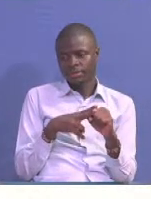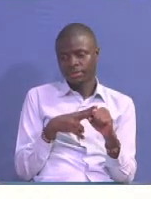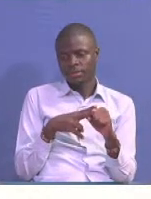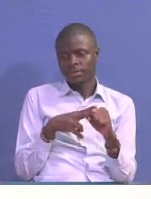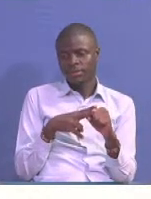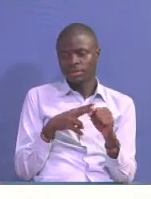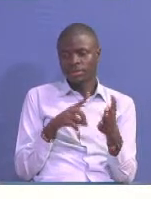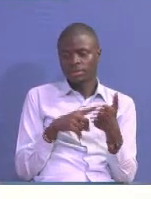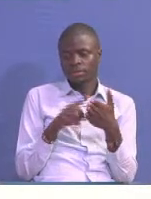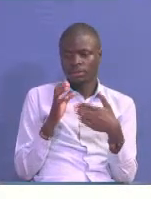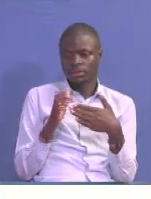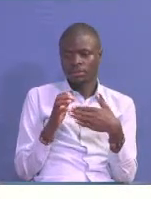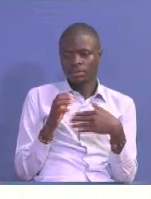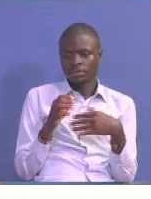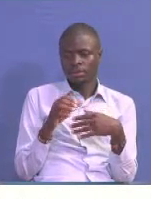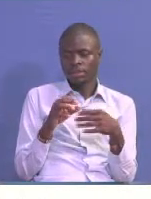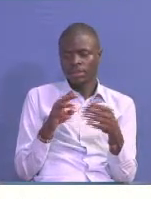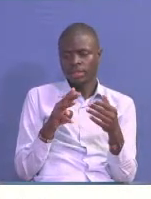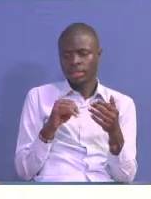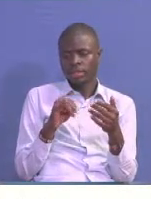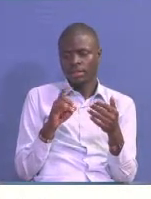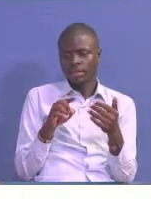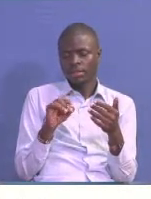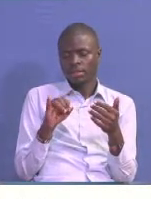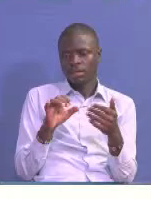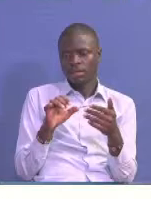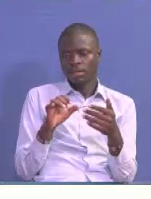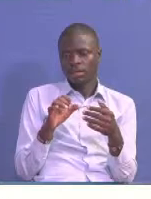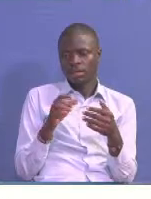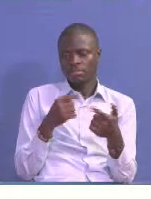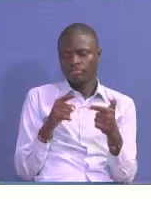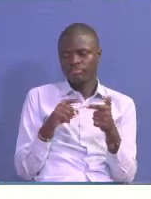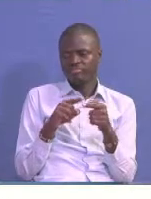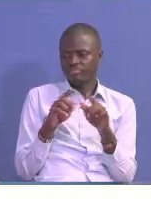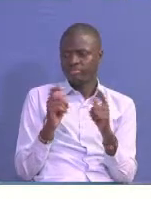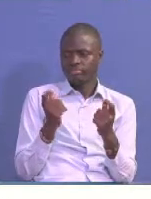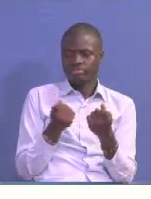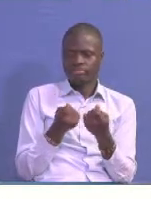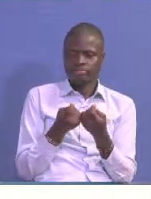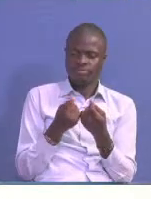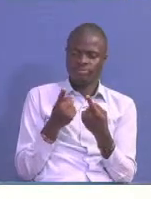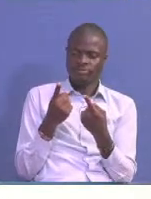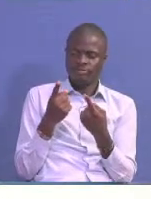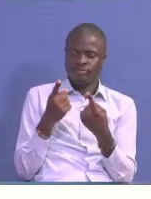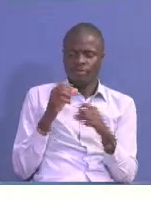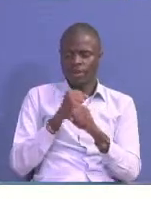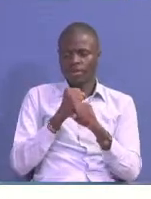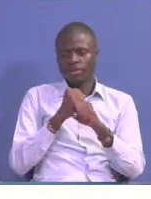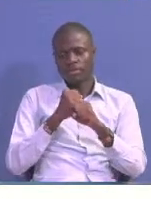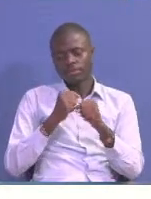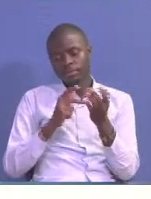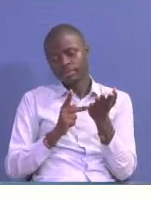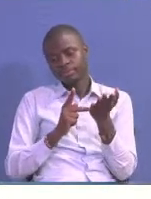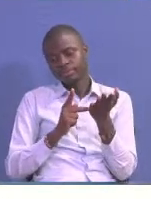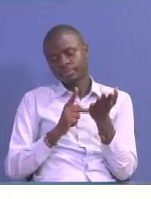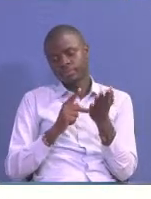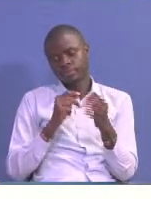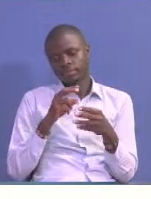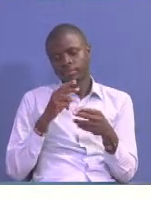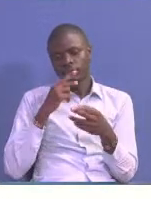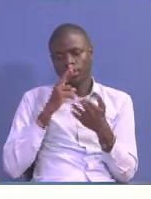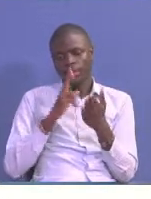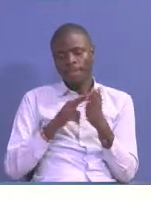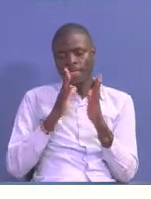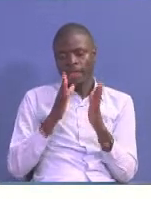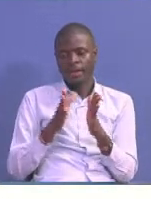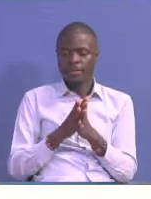the weekends is Mizizi Weekendi, brought to you by our team of very competitive Swahili anchors and reporters.